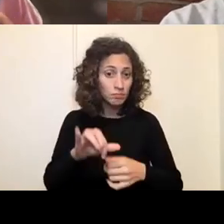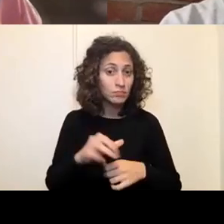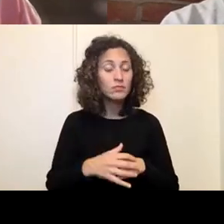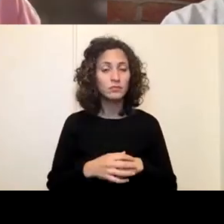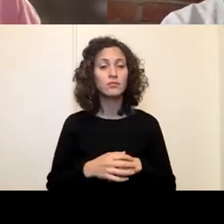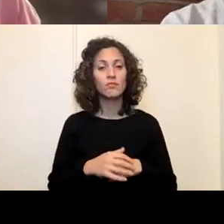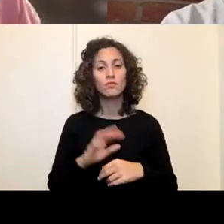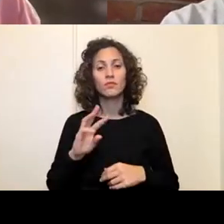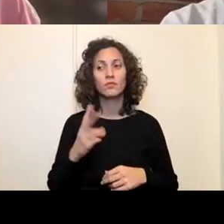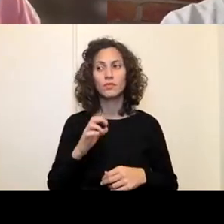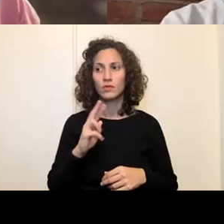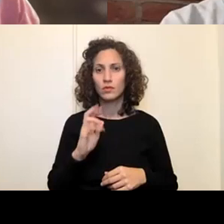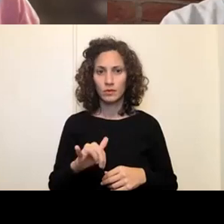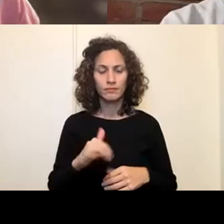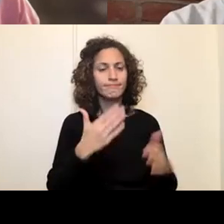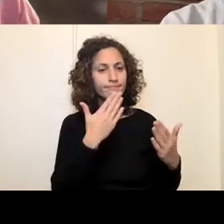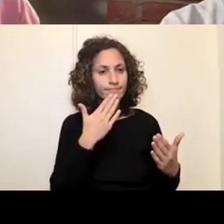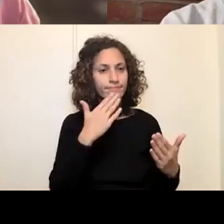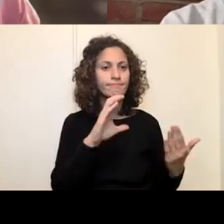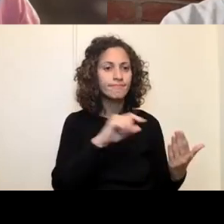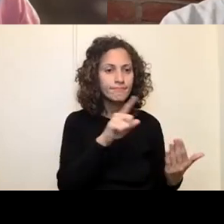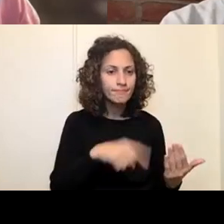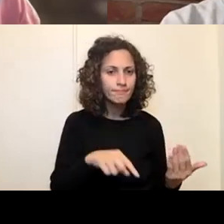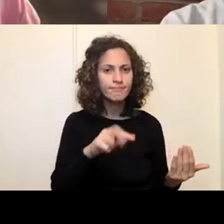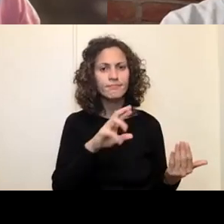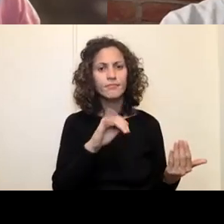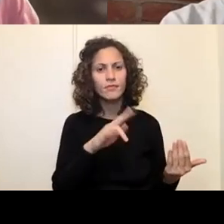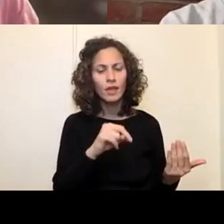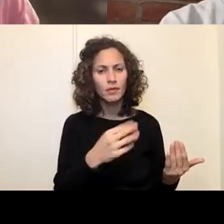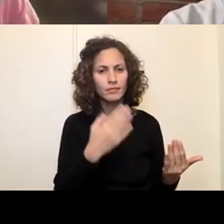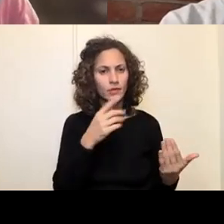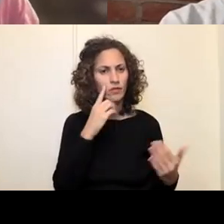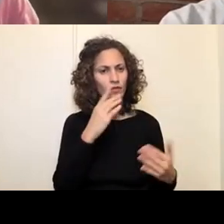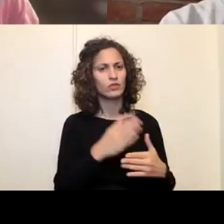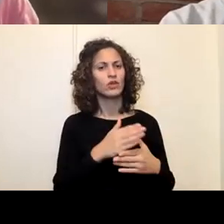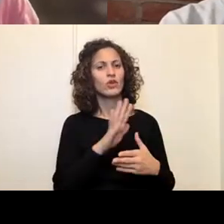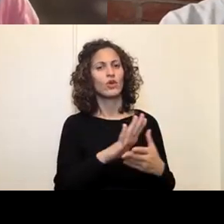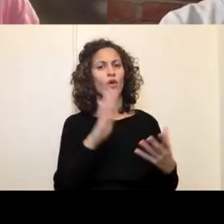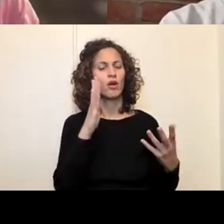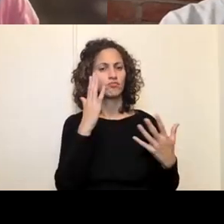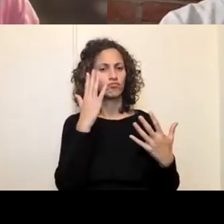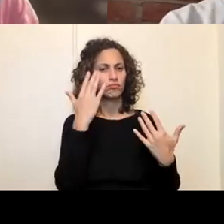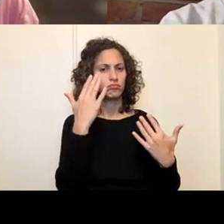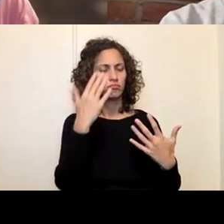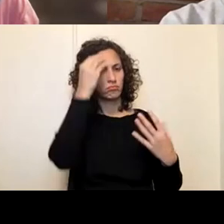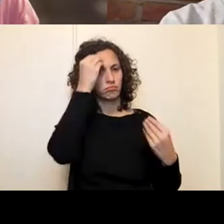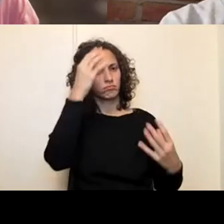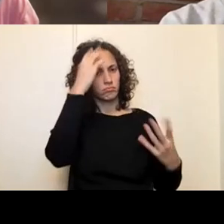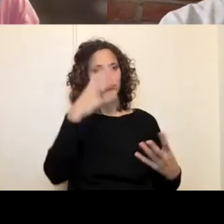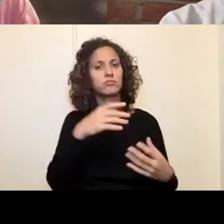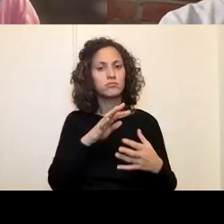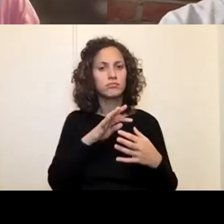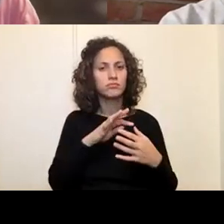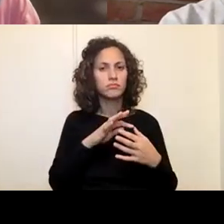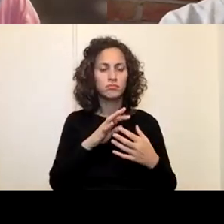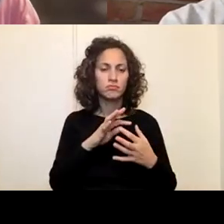Thank you, Caz and Robin, for sharing that insight on a question that society, like,